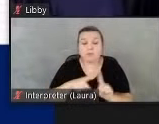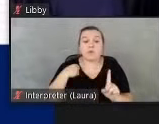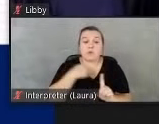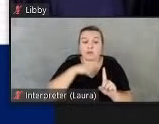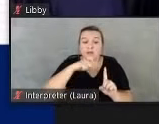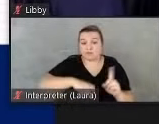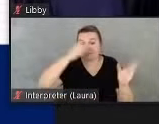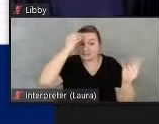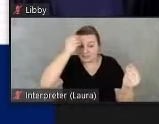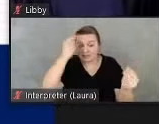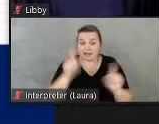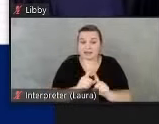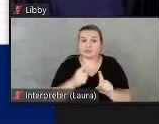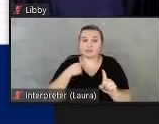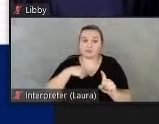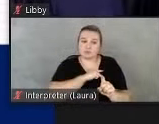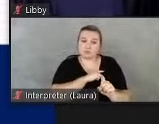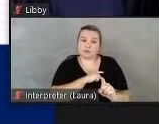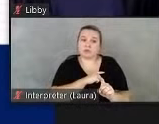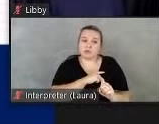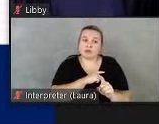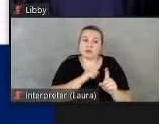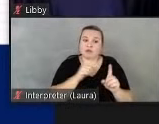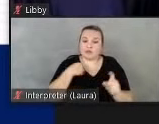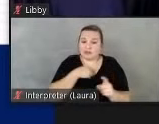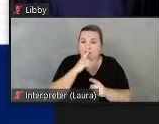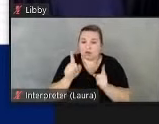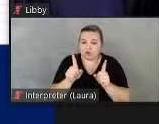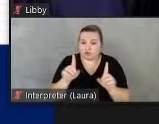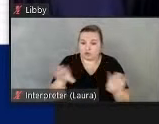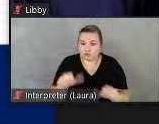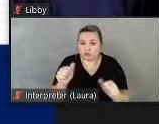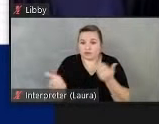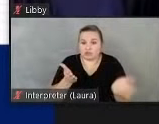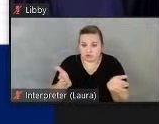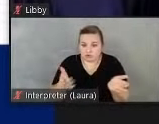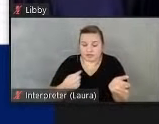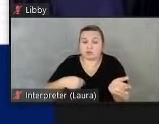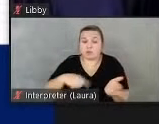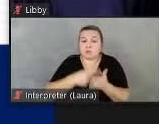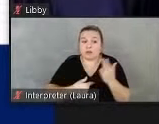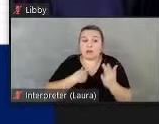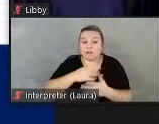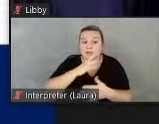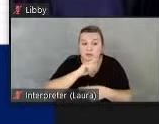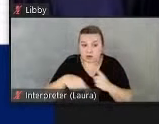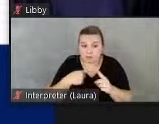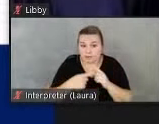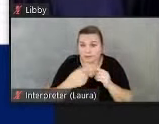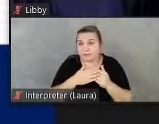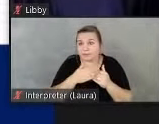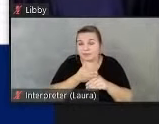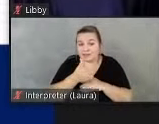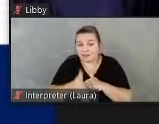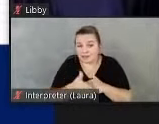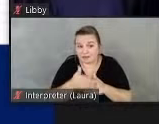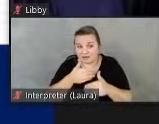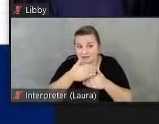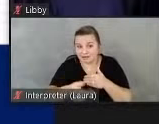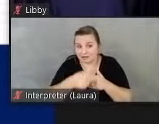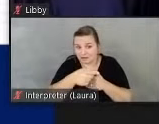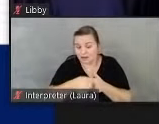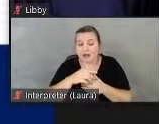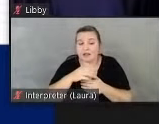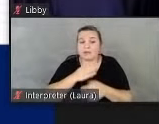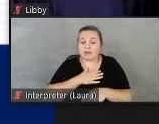this as we do as a part of this. So what I'm going to talk about over the next part of this, and then my session later this